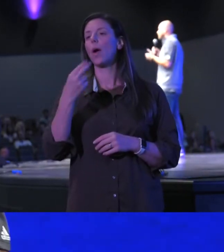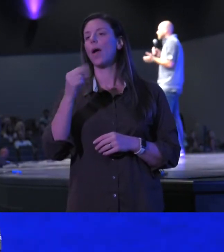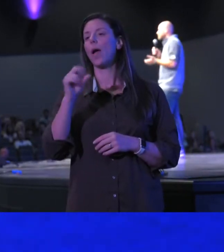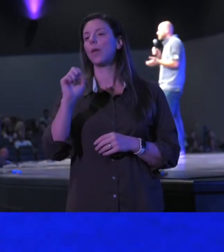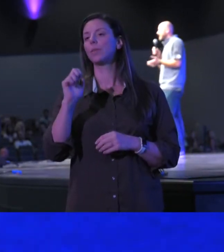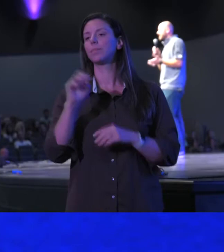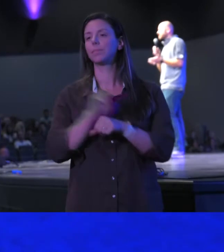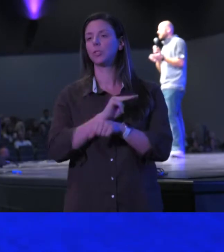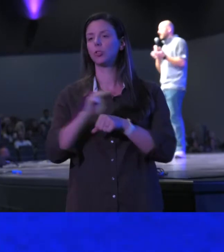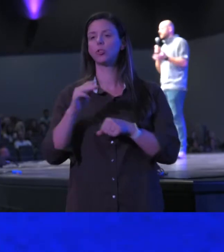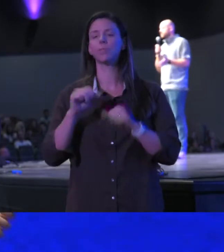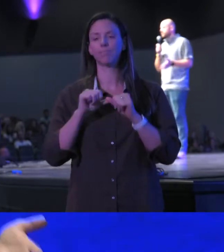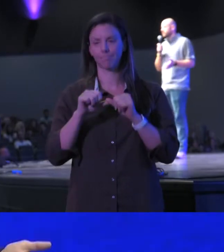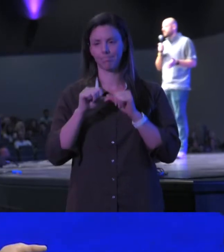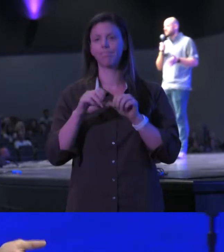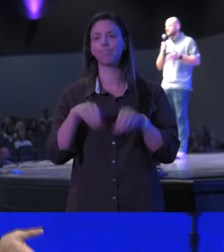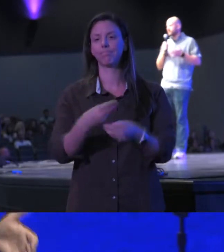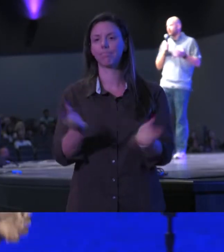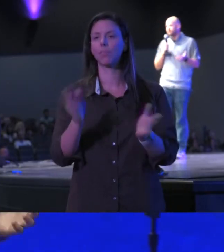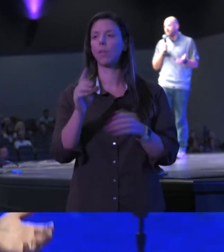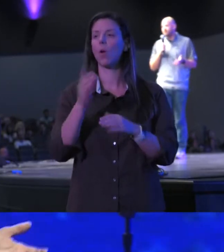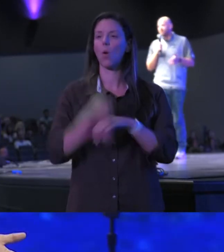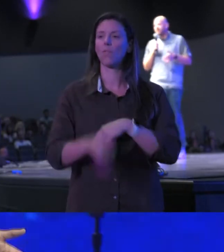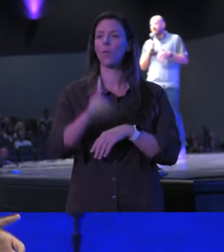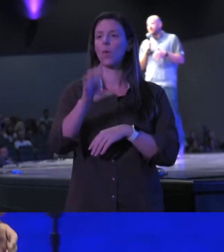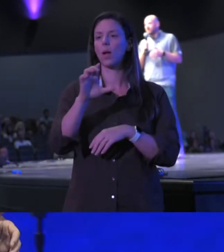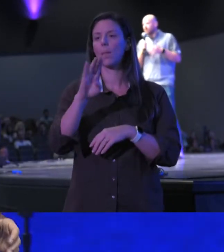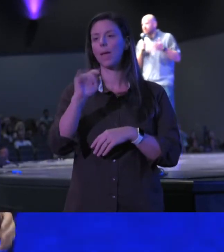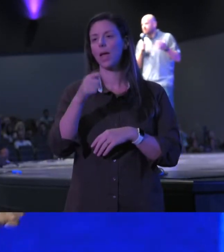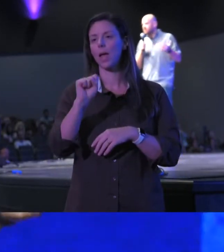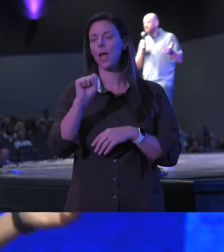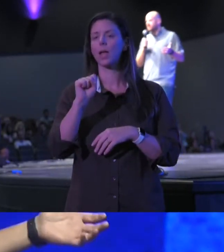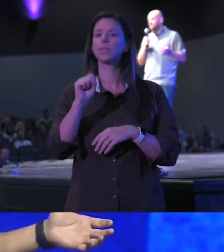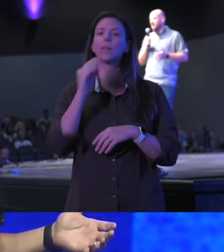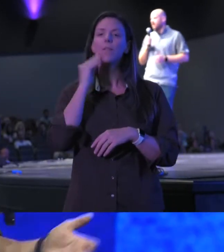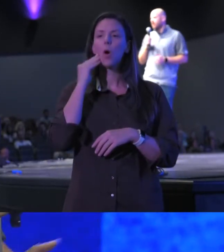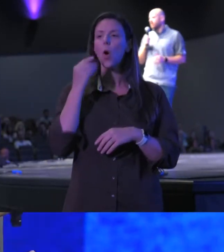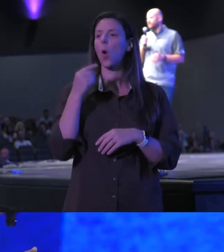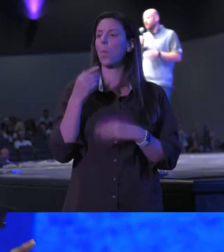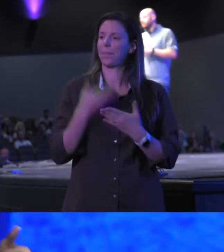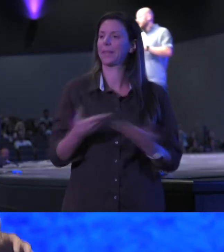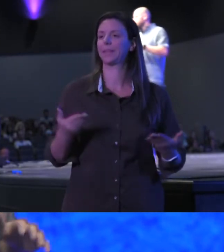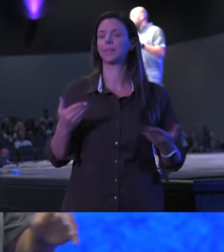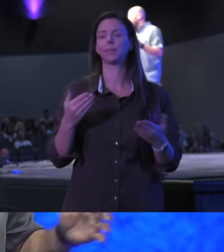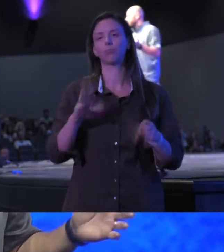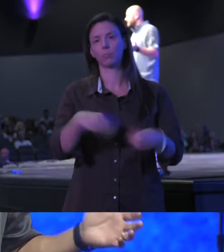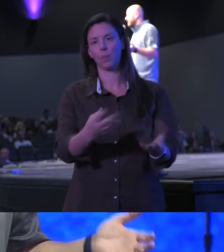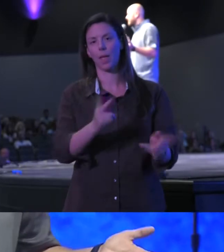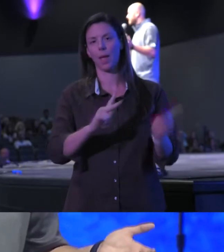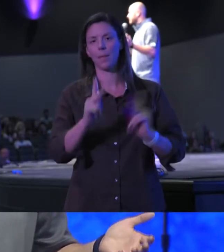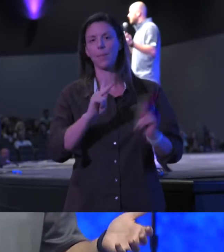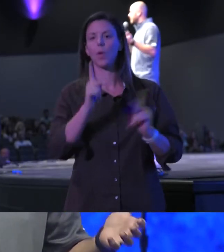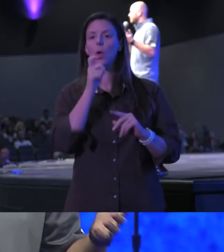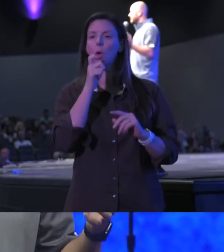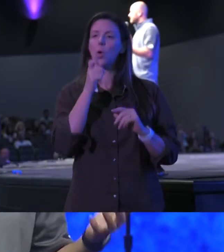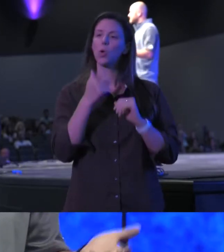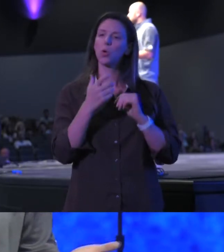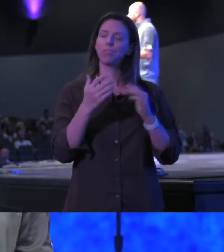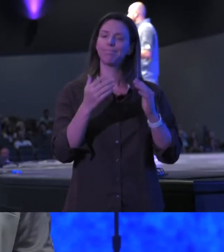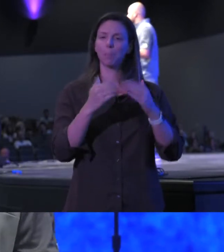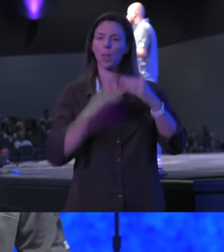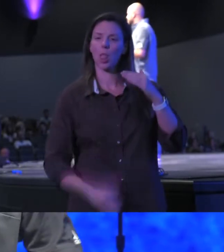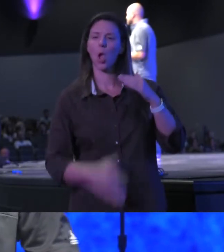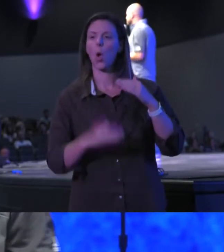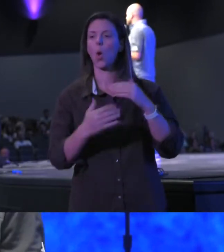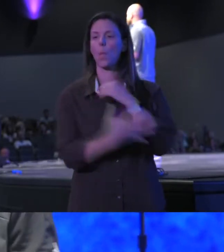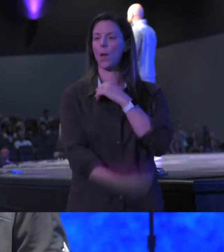give over 100 bags of household goods to support people in our community that are far below the poverty line, and we're able to